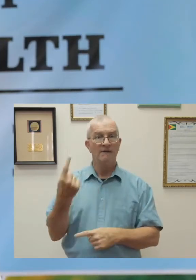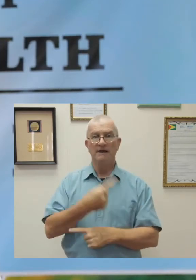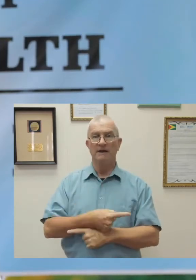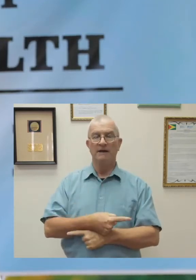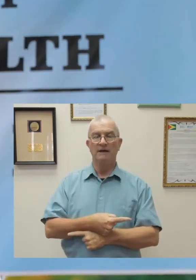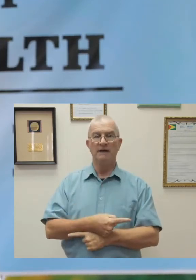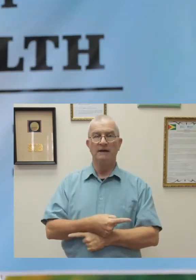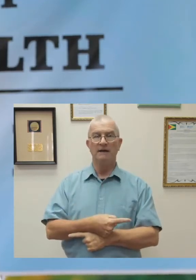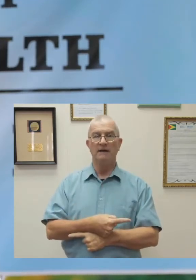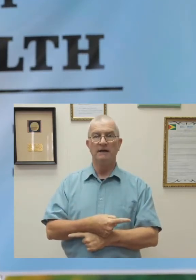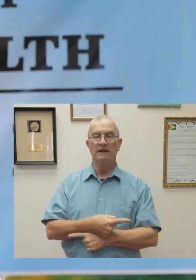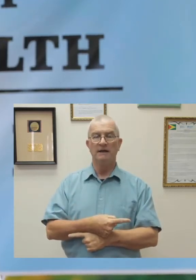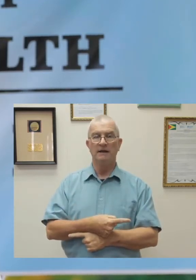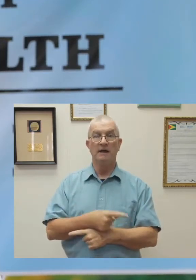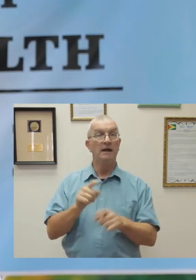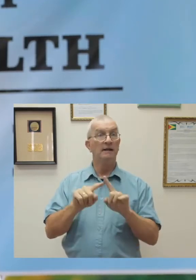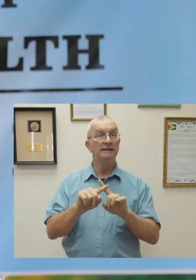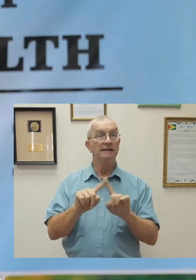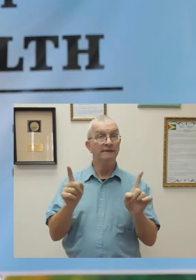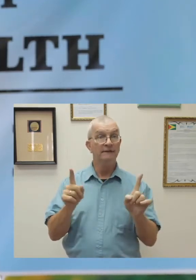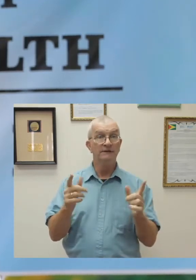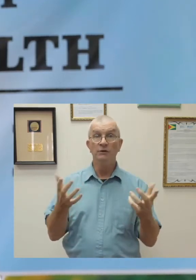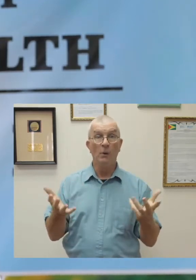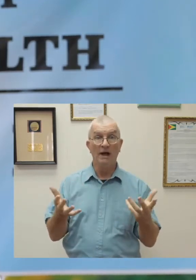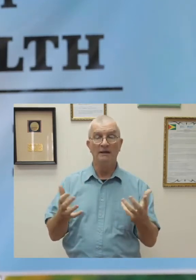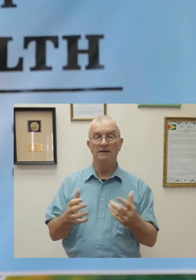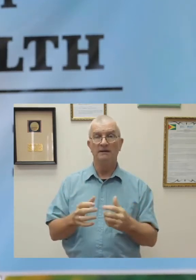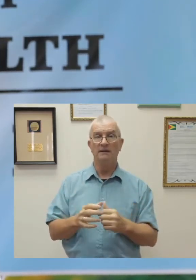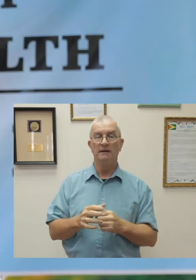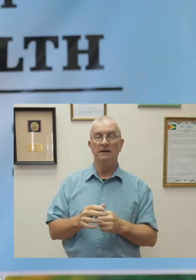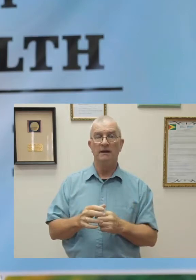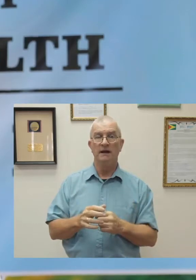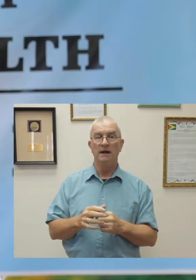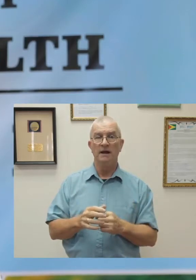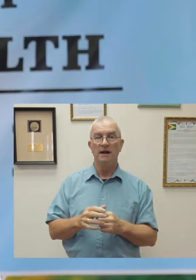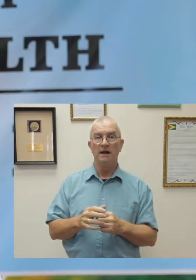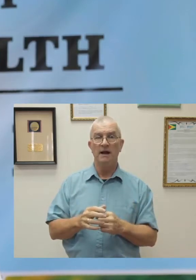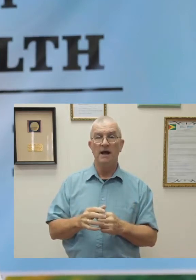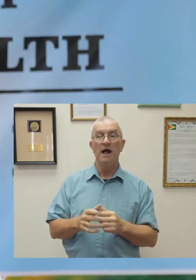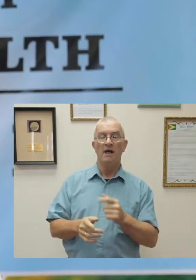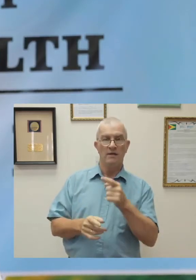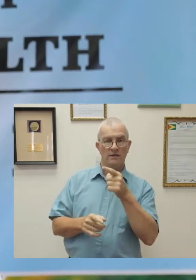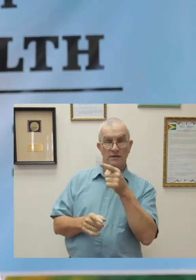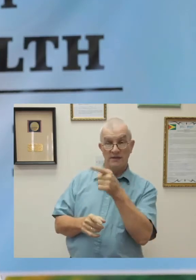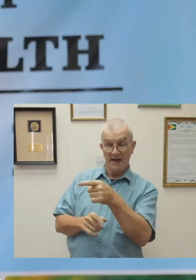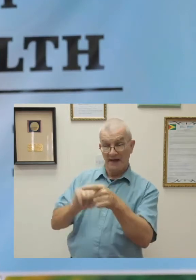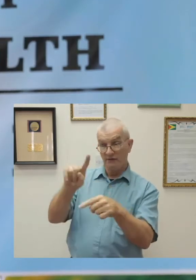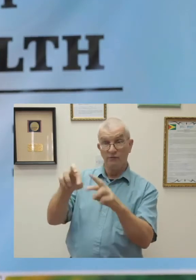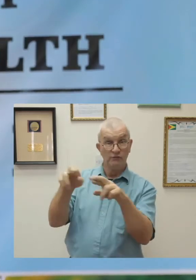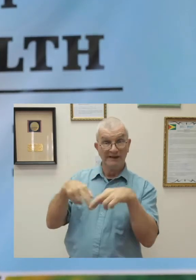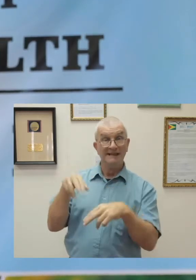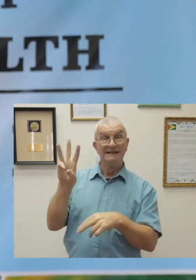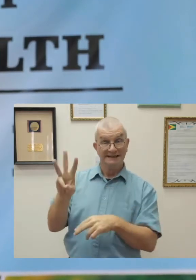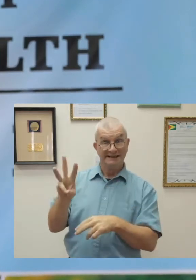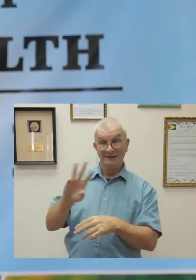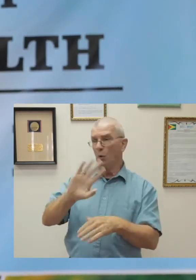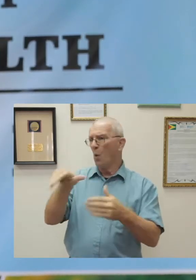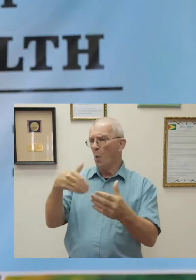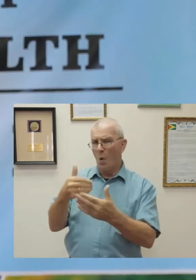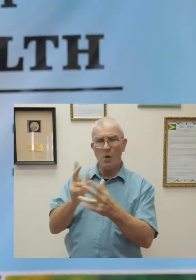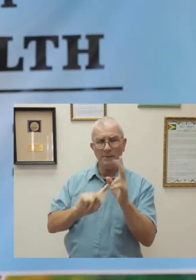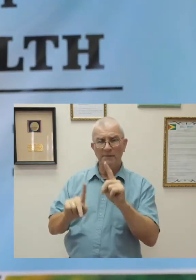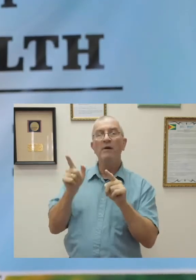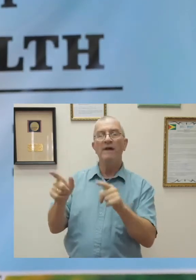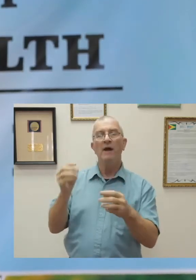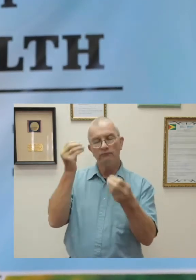day. The difference, my dear Guyanese, is the high level of commitment that the